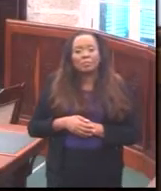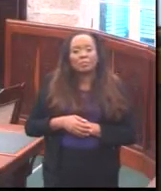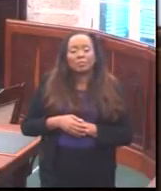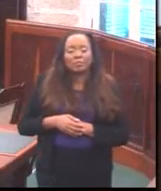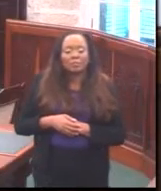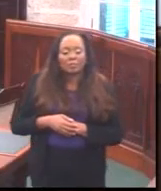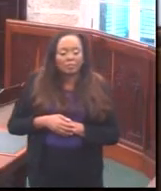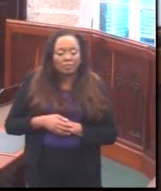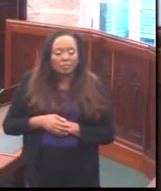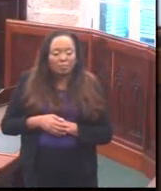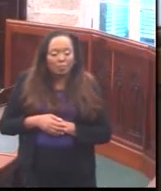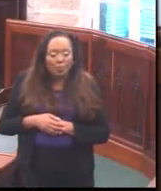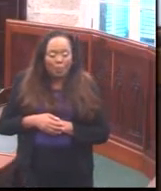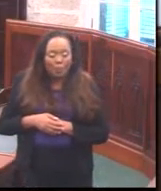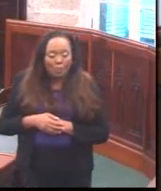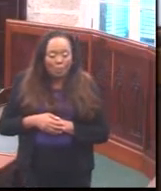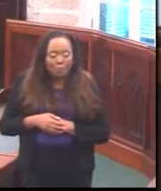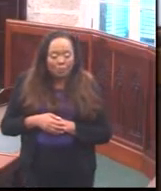Now,